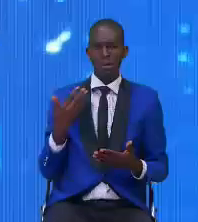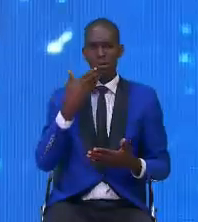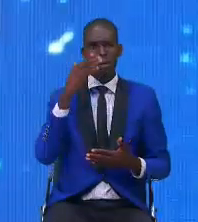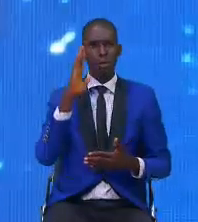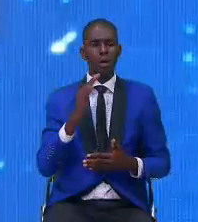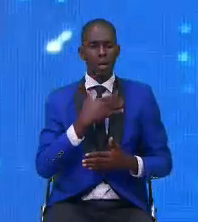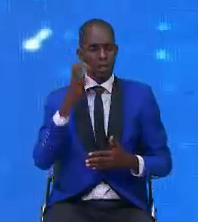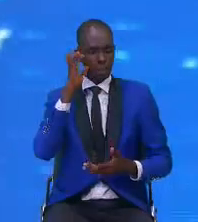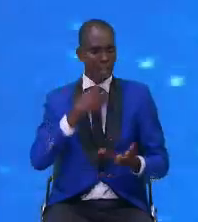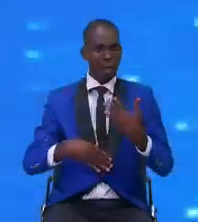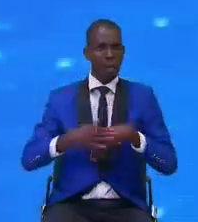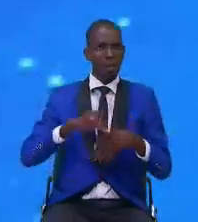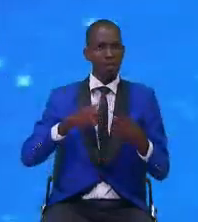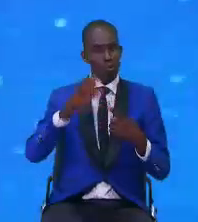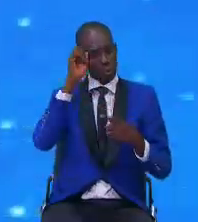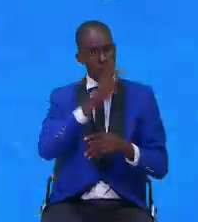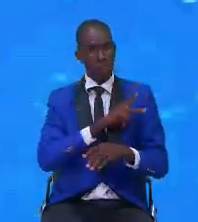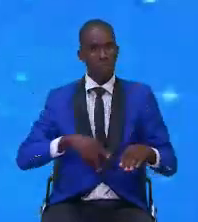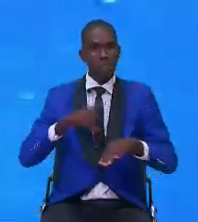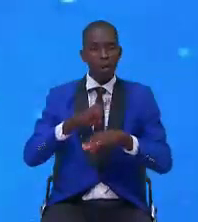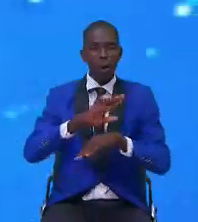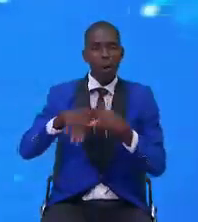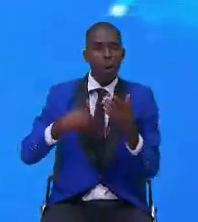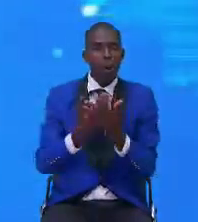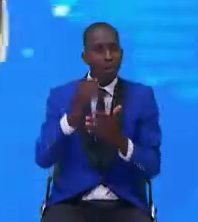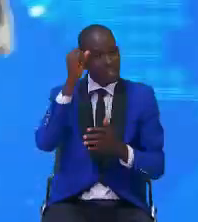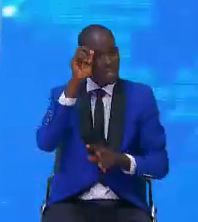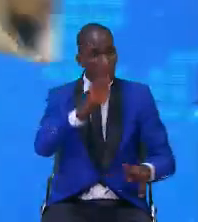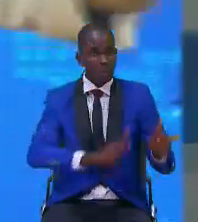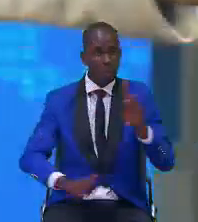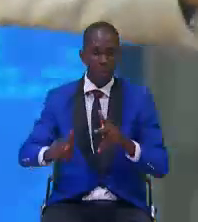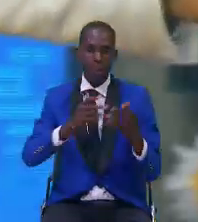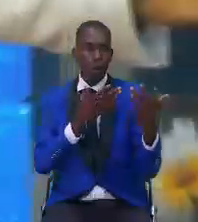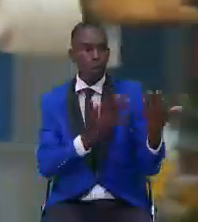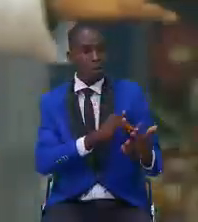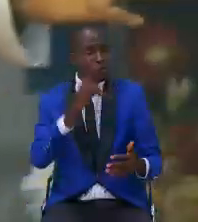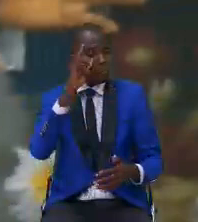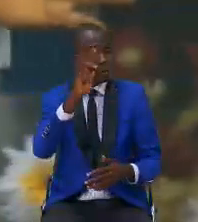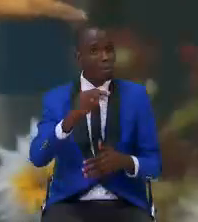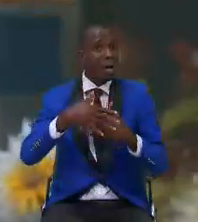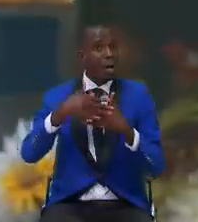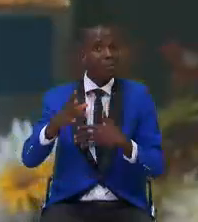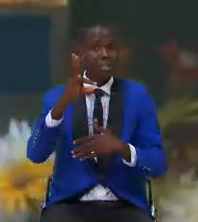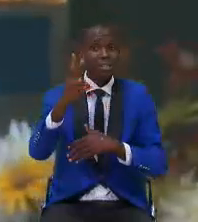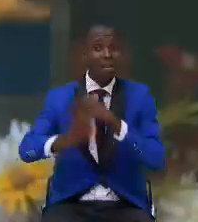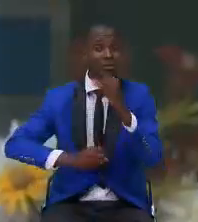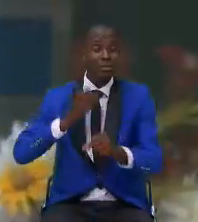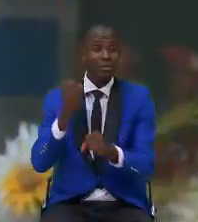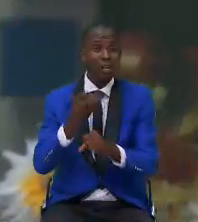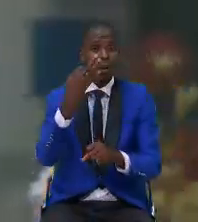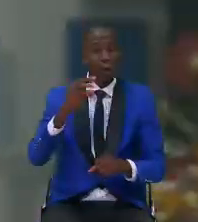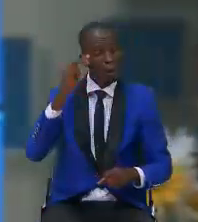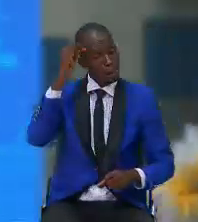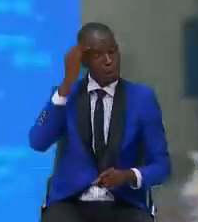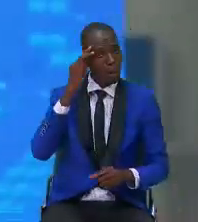his kingdom. And all these people were waiting for him. After 7 seasons of mental problem, and